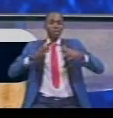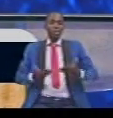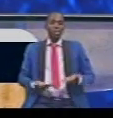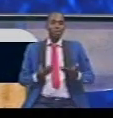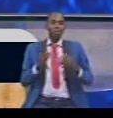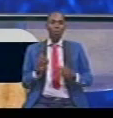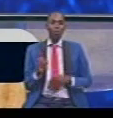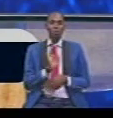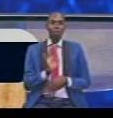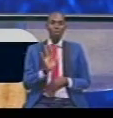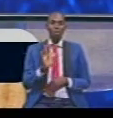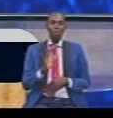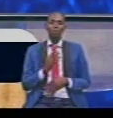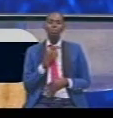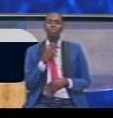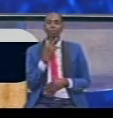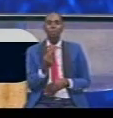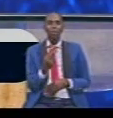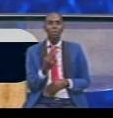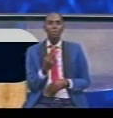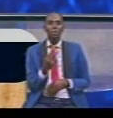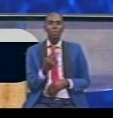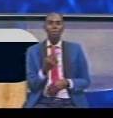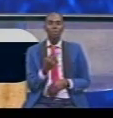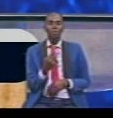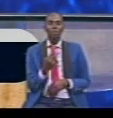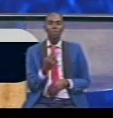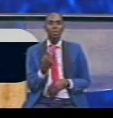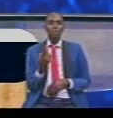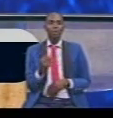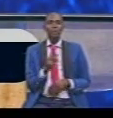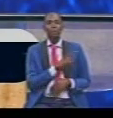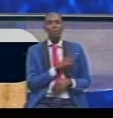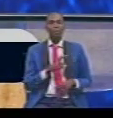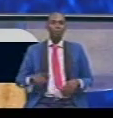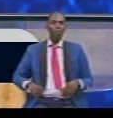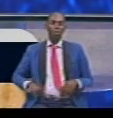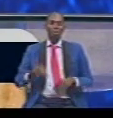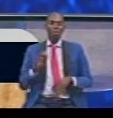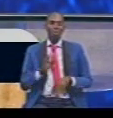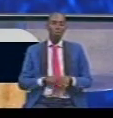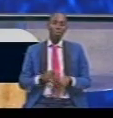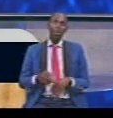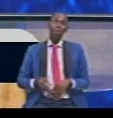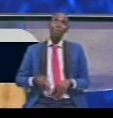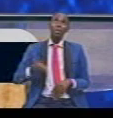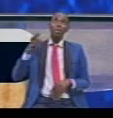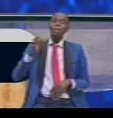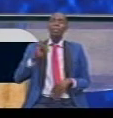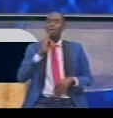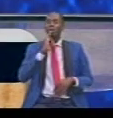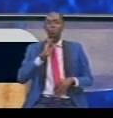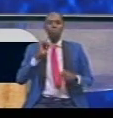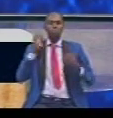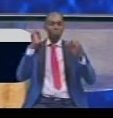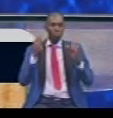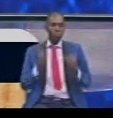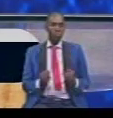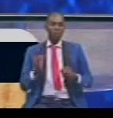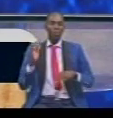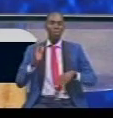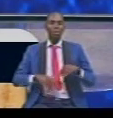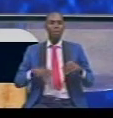their voice. The Lord on high is mightier than the noise of many